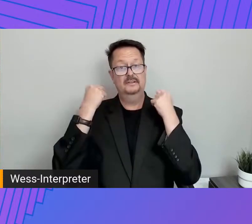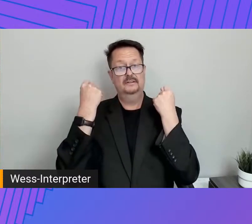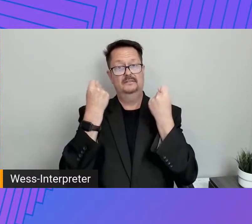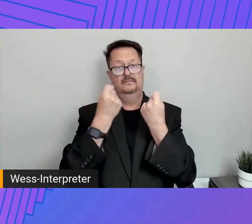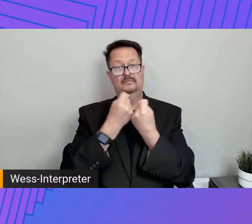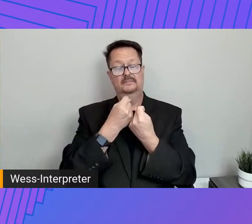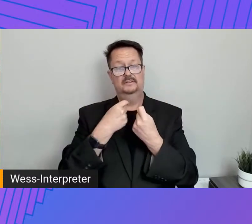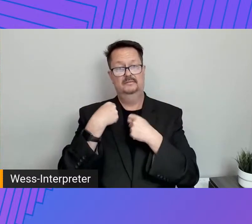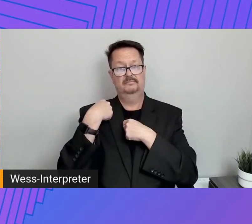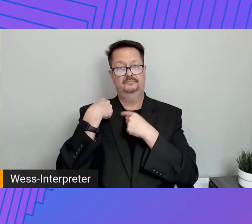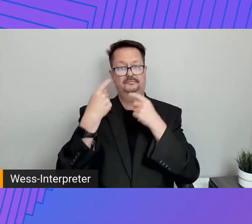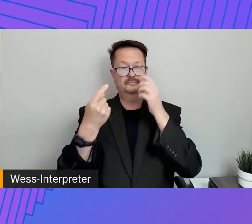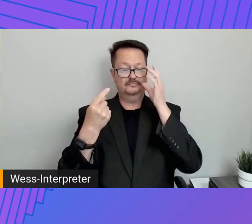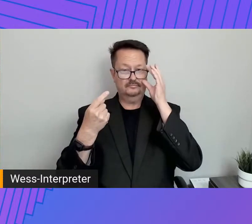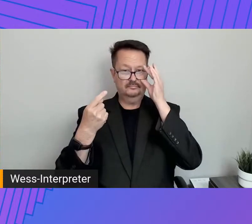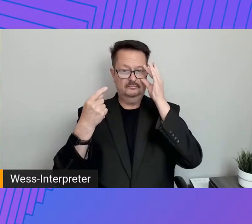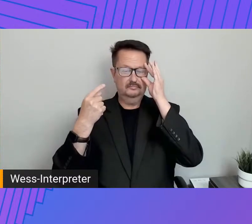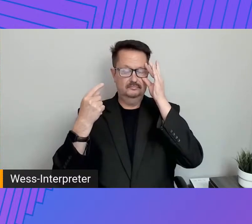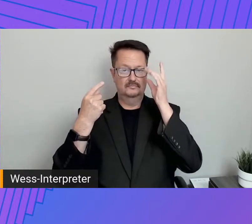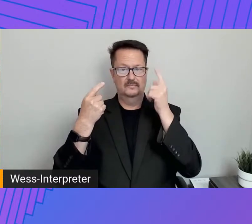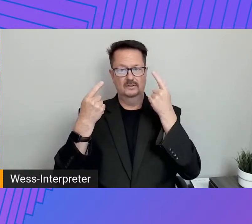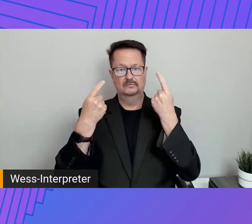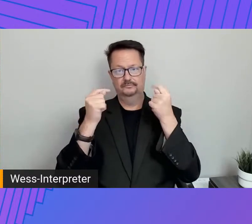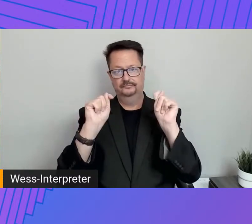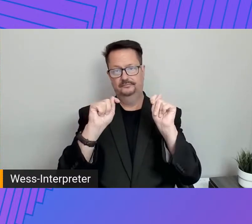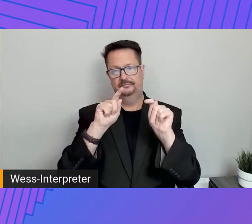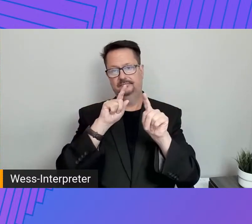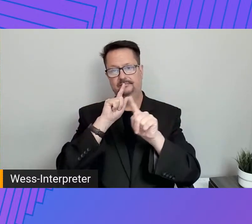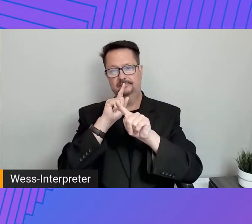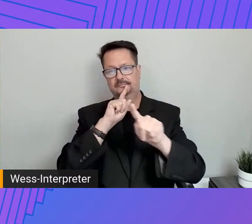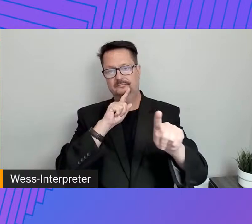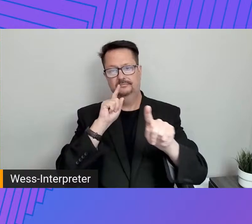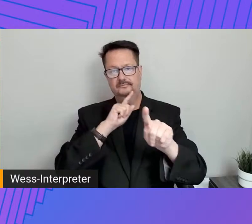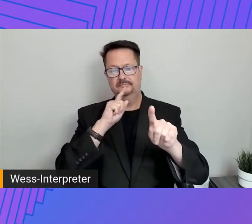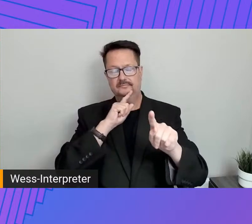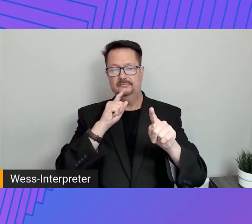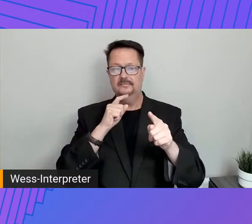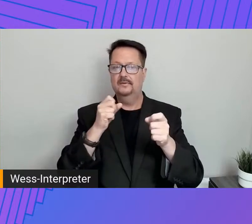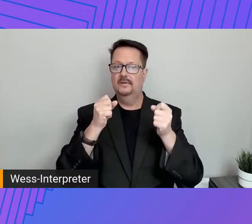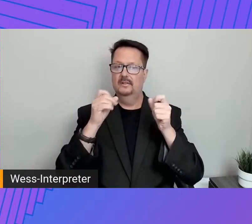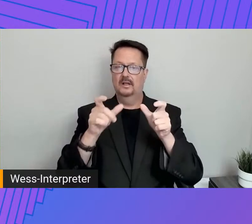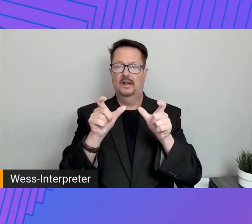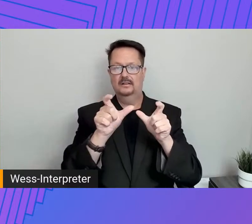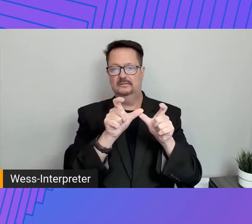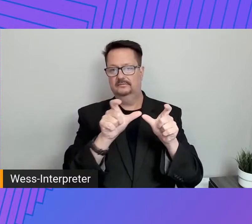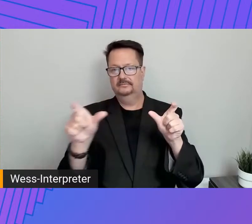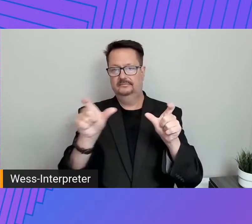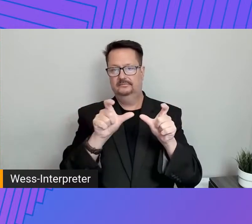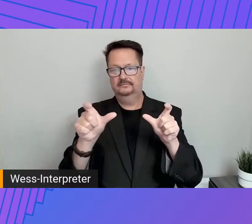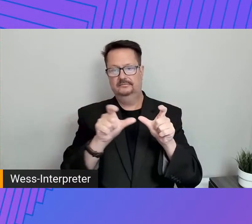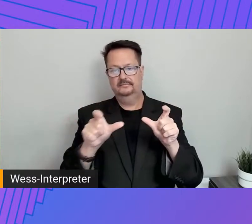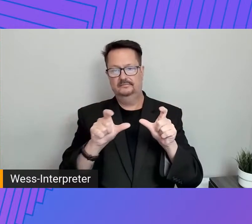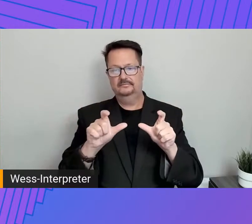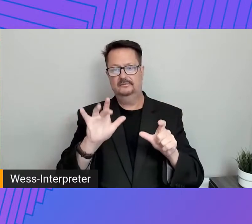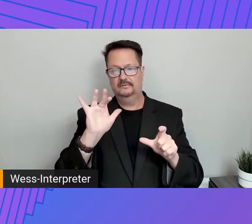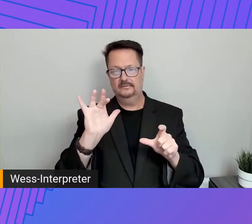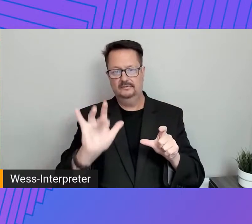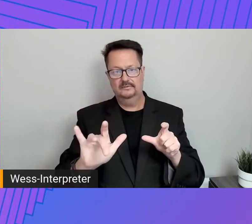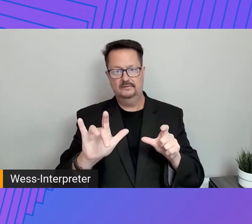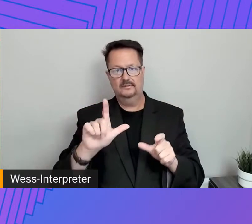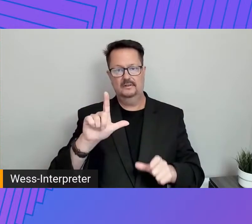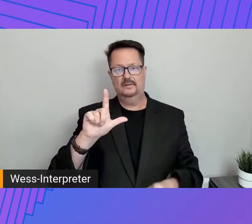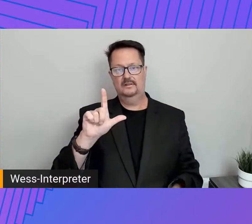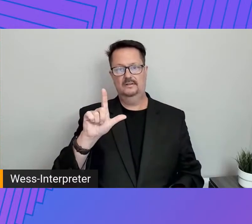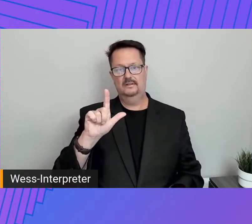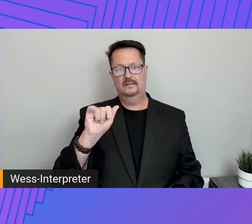to answer questions as they come in. So there's a bunch of great links in there. They've shared some resources and some